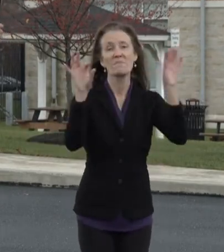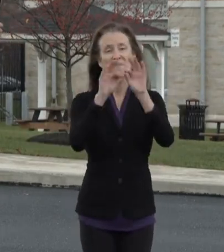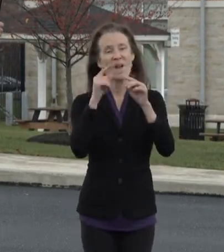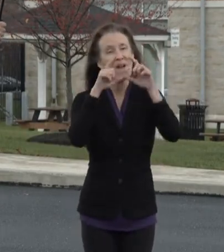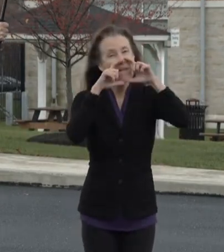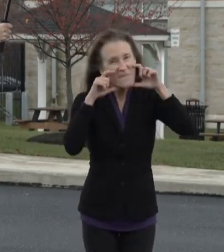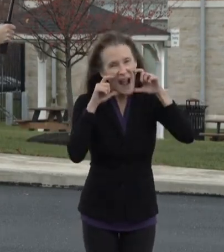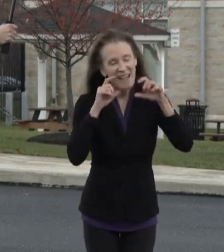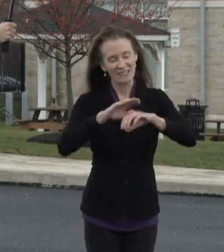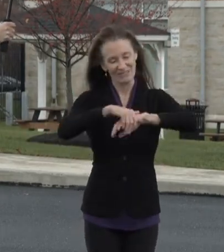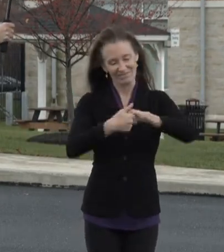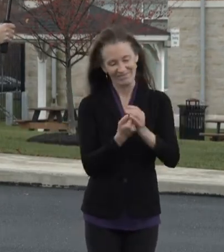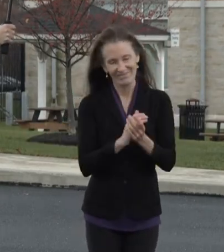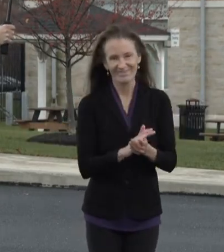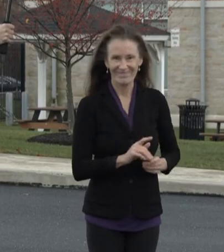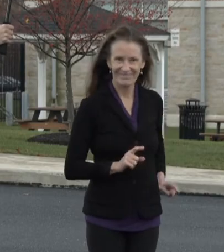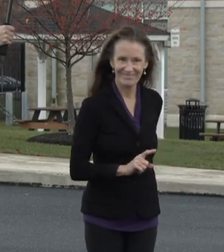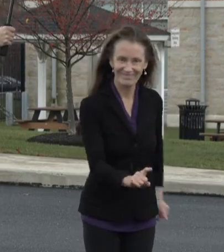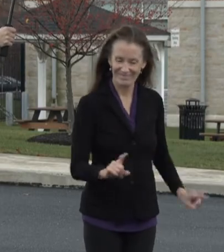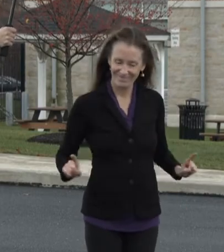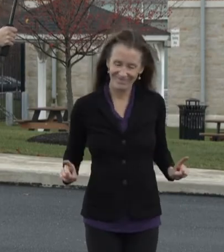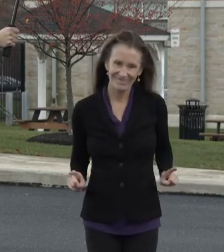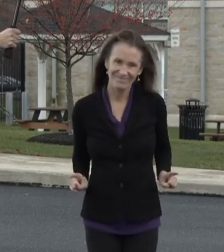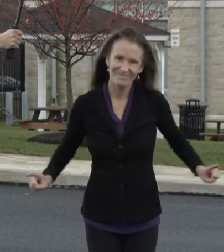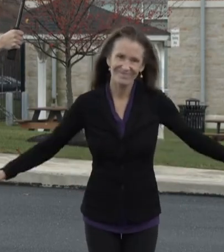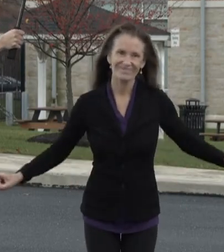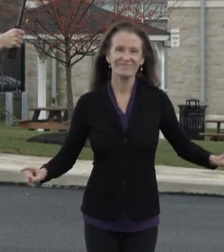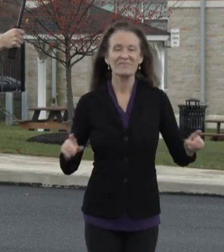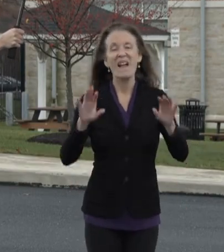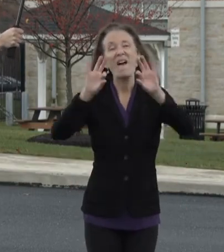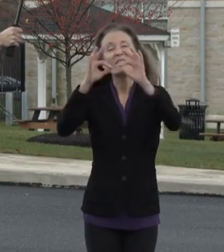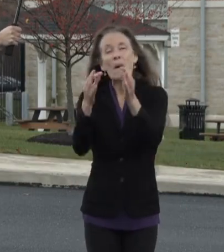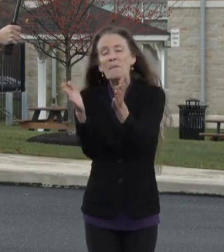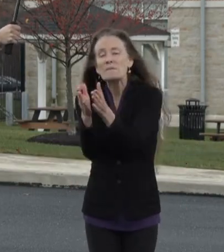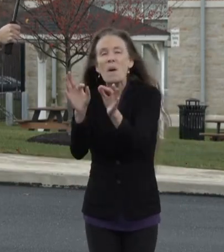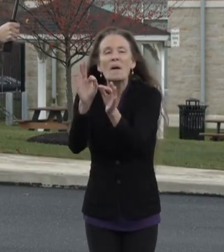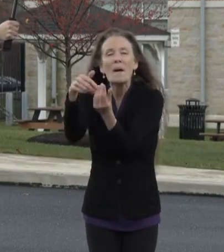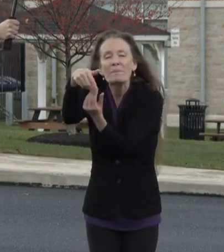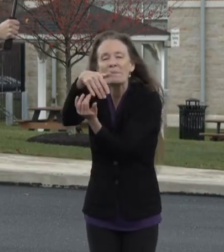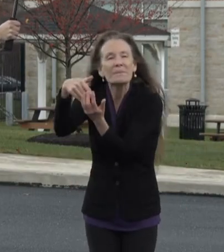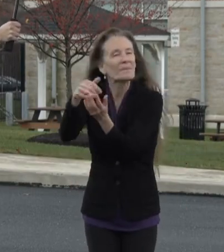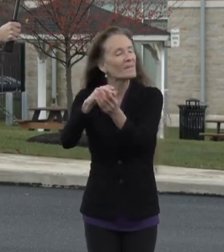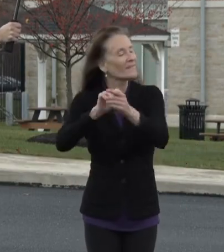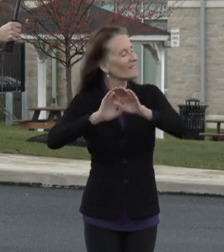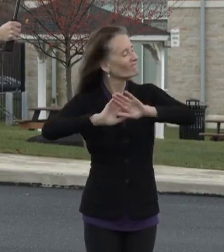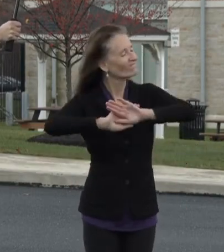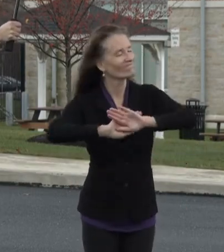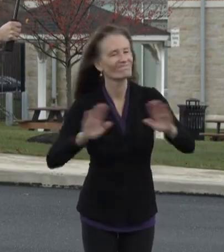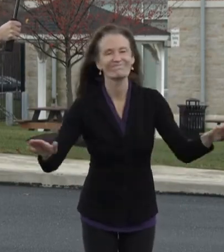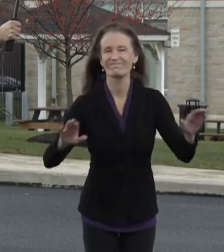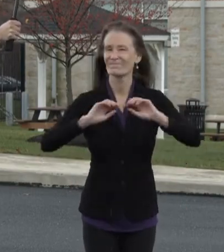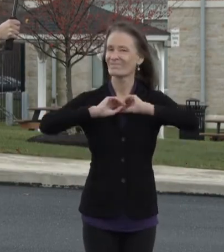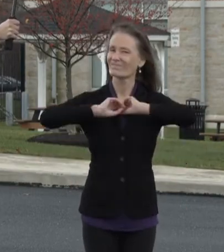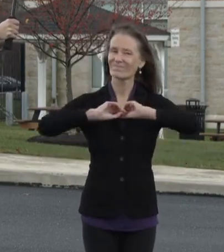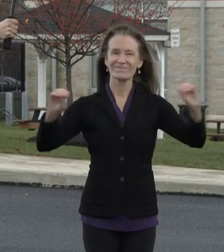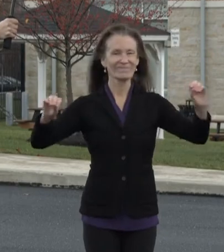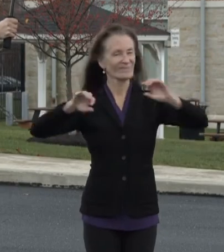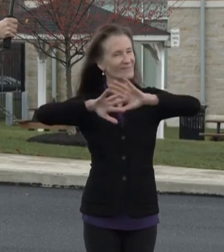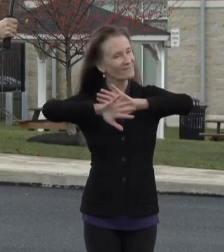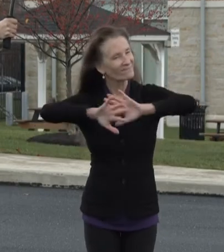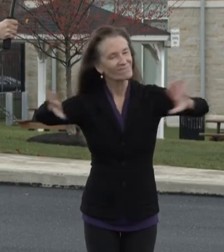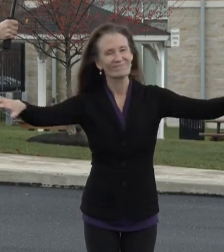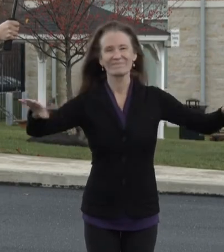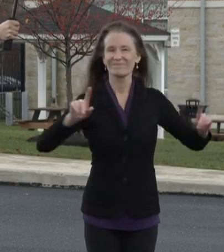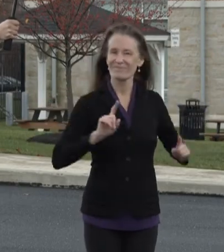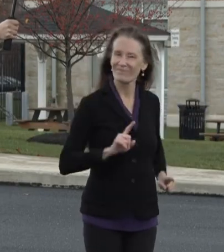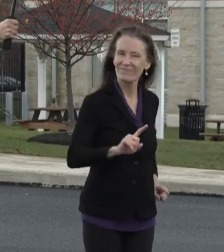avoid large gatherings, avoid small gatherings. I know it's going to be challenging, but this is not the time to get together with seniors